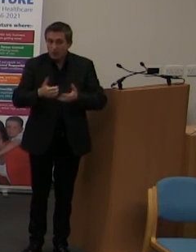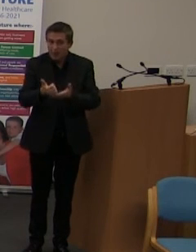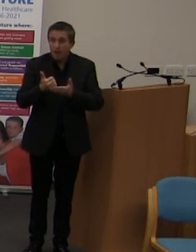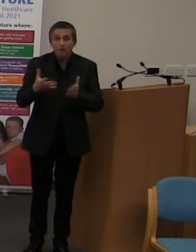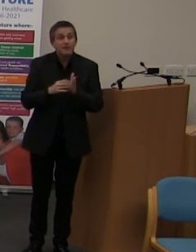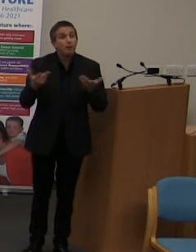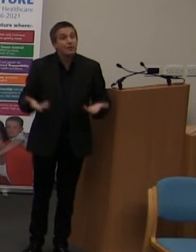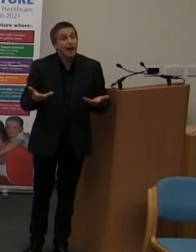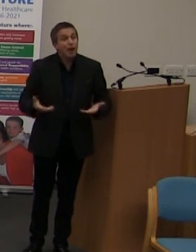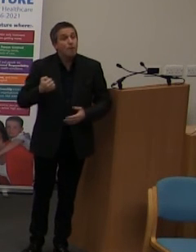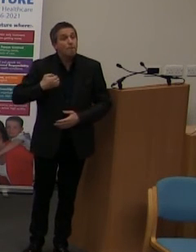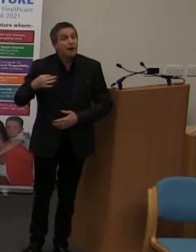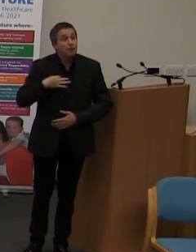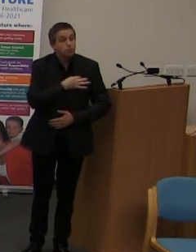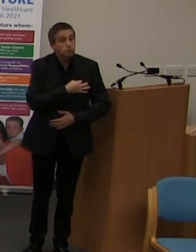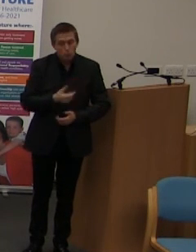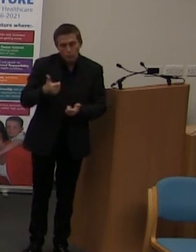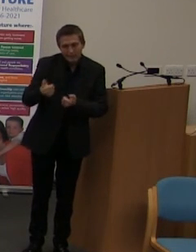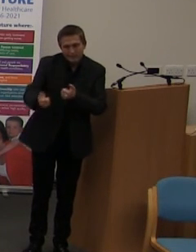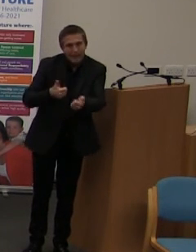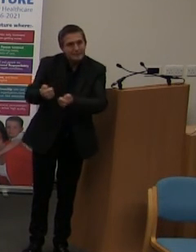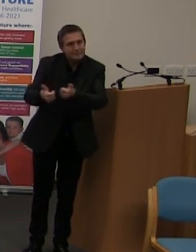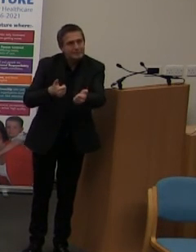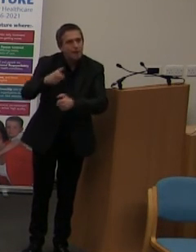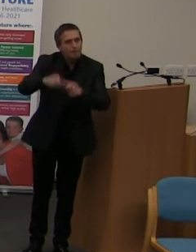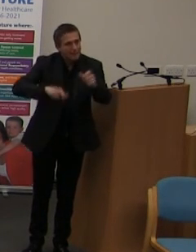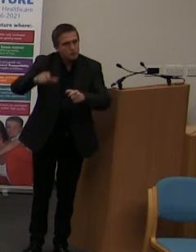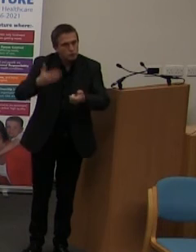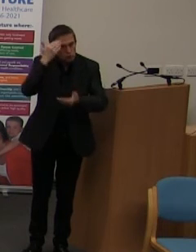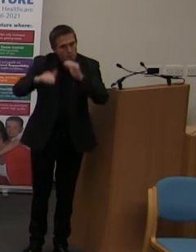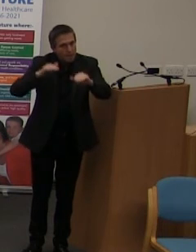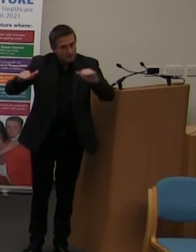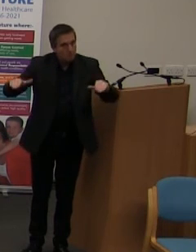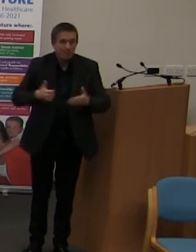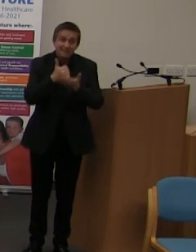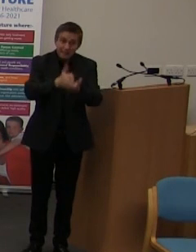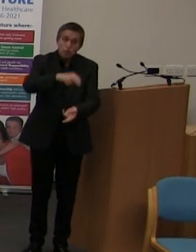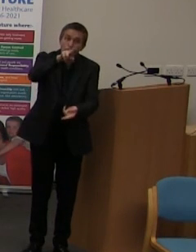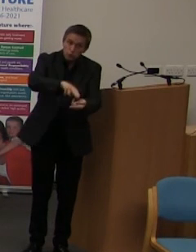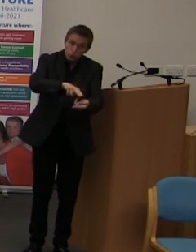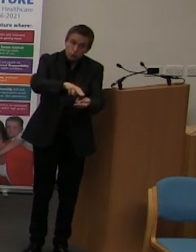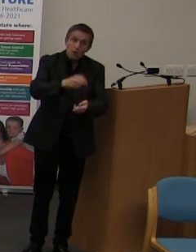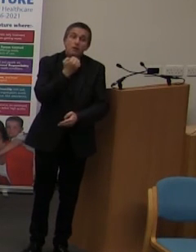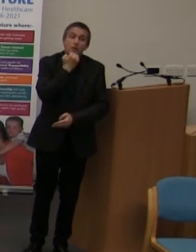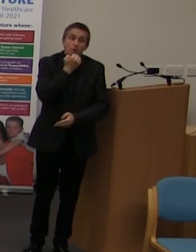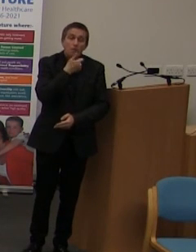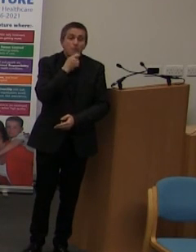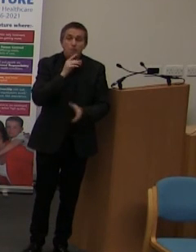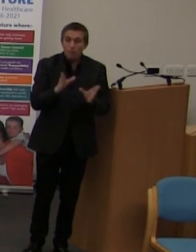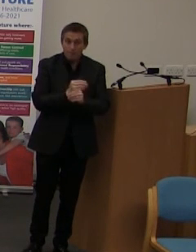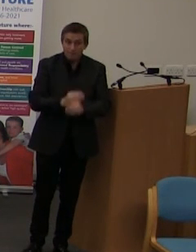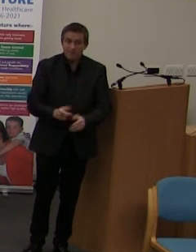texting reminders to patients, and that has made a huge difference to the DNA rate. I don't know if you want to say anything,